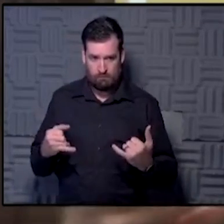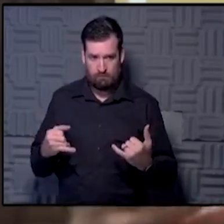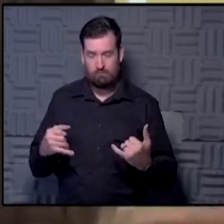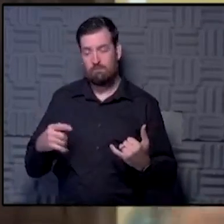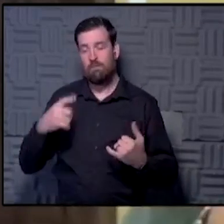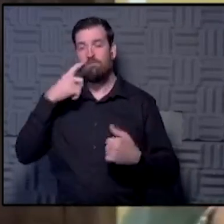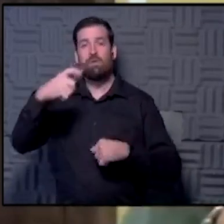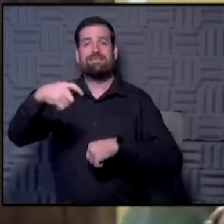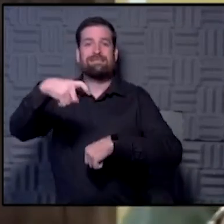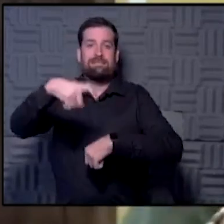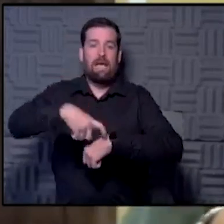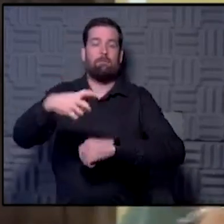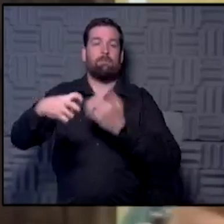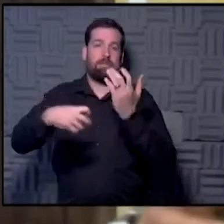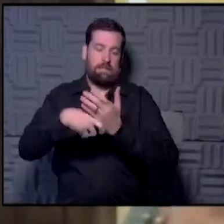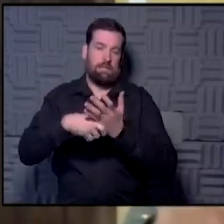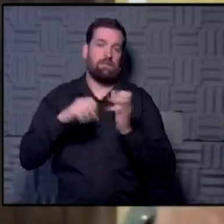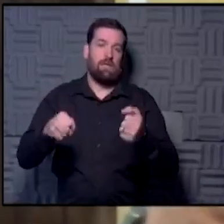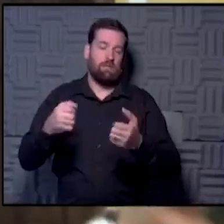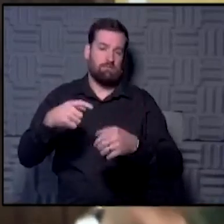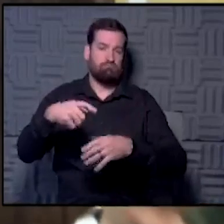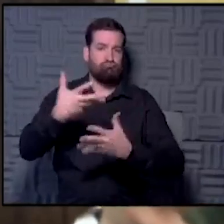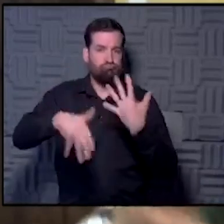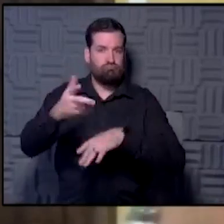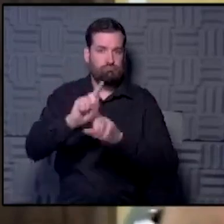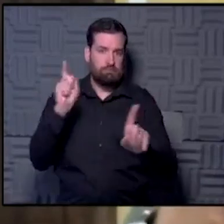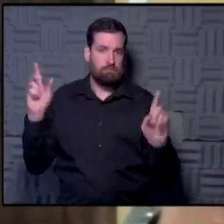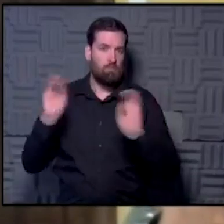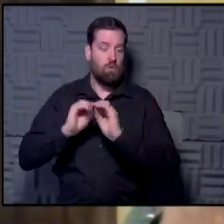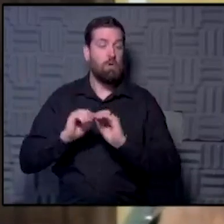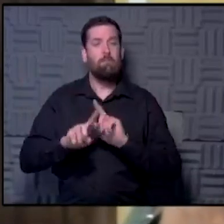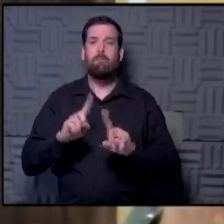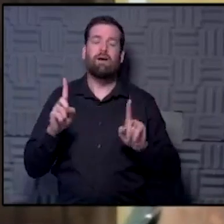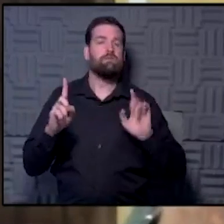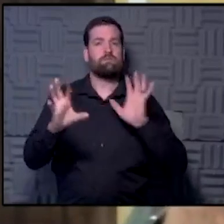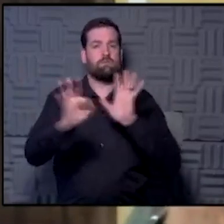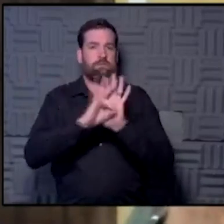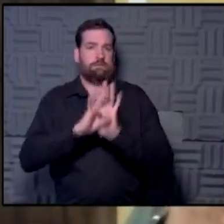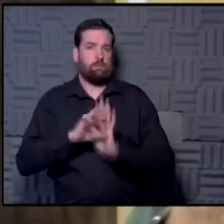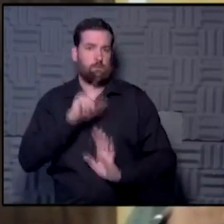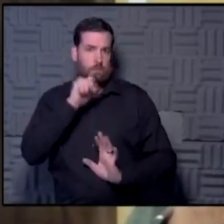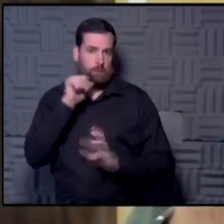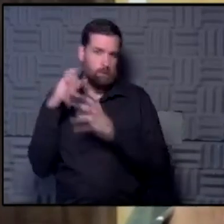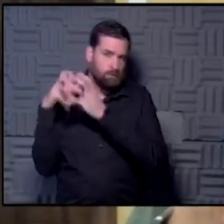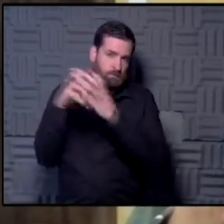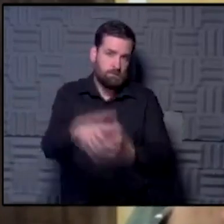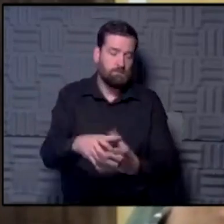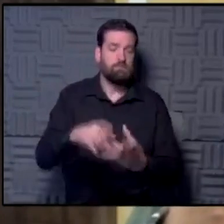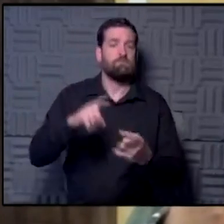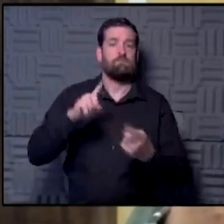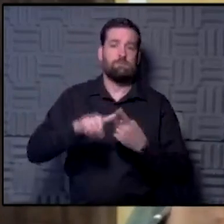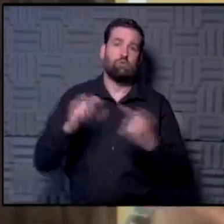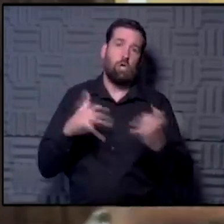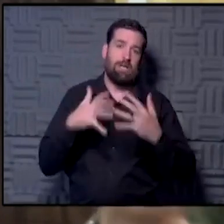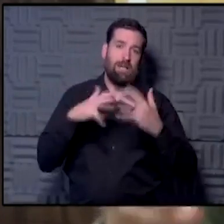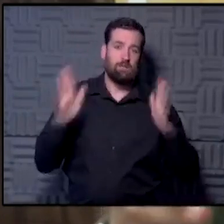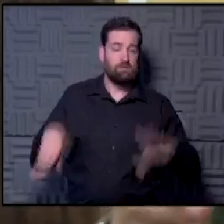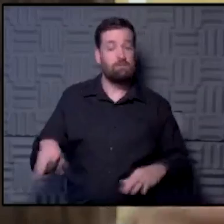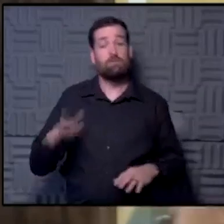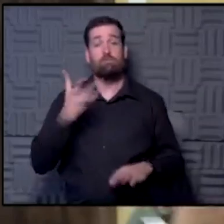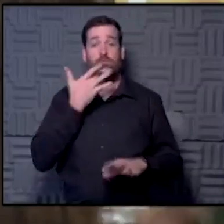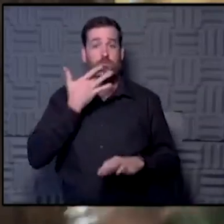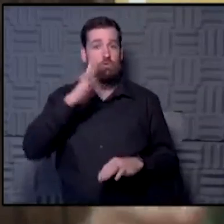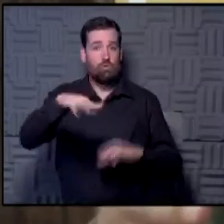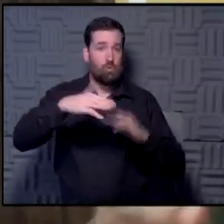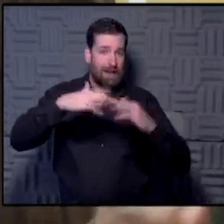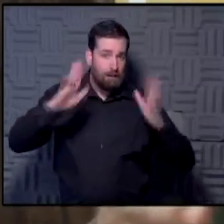ticketing and be able to physically distance people more. But we're also reminding people, be selective about who is coming with you to the attraction. It should be someone preferably in your